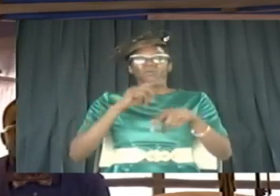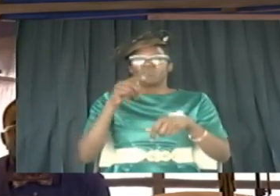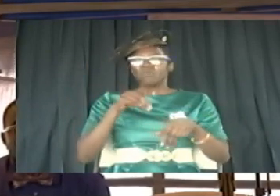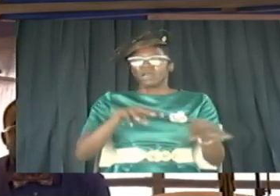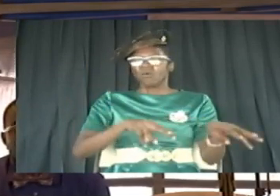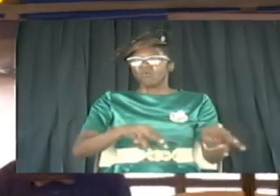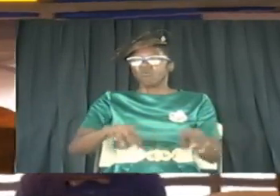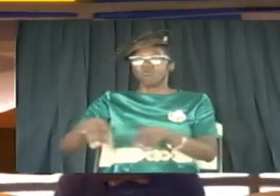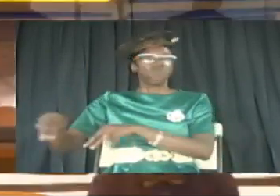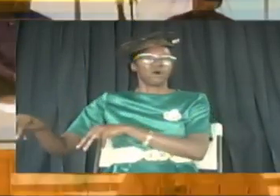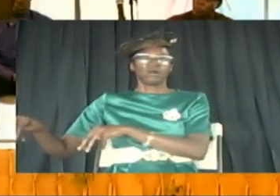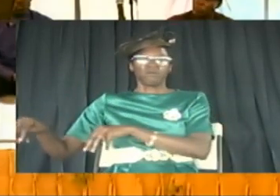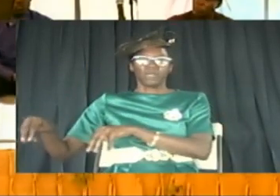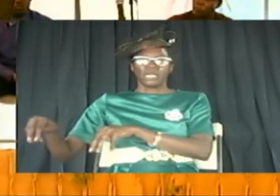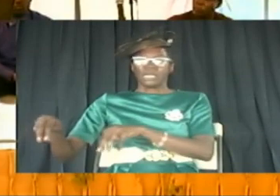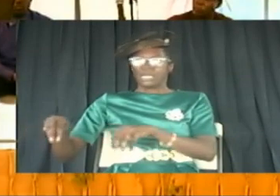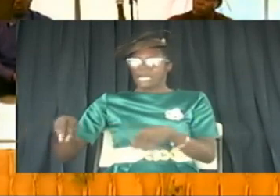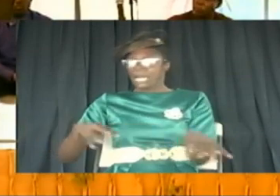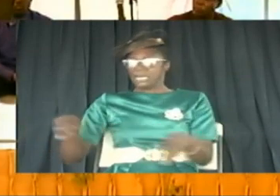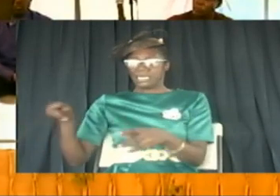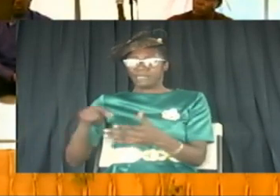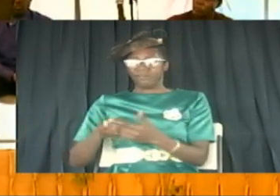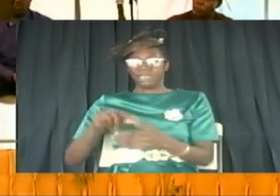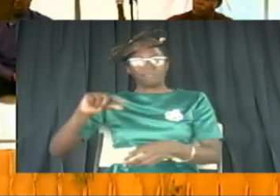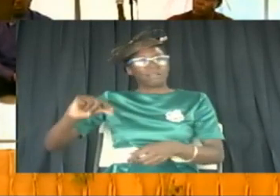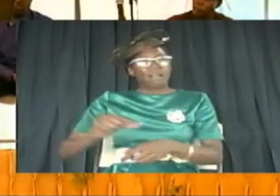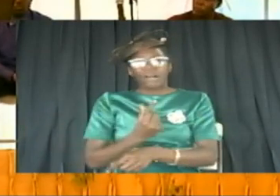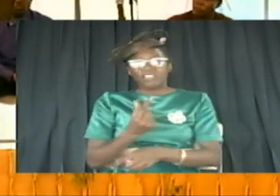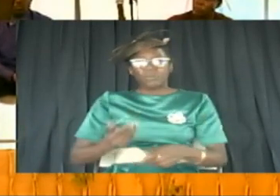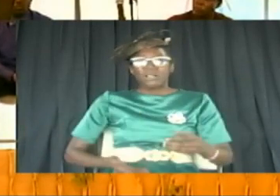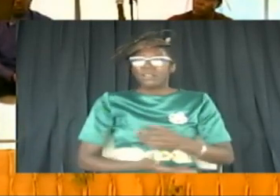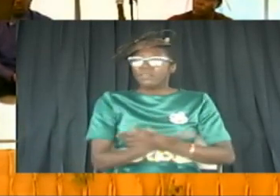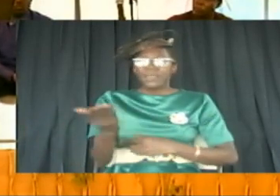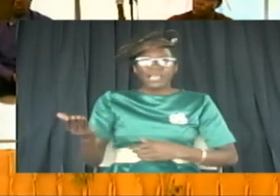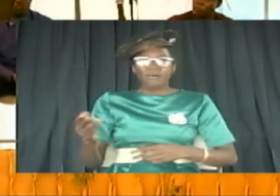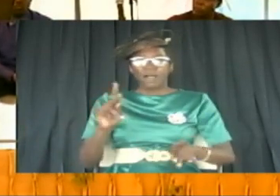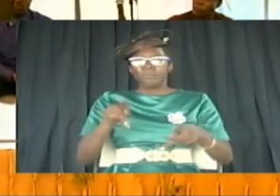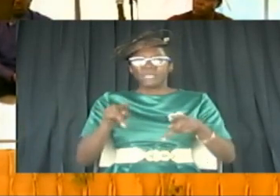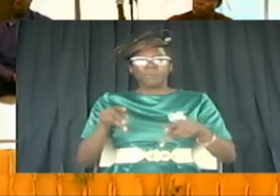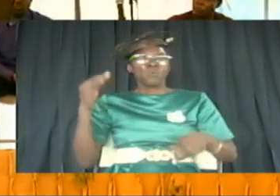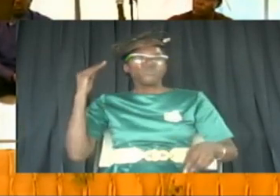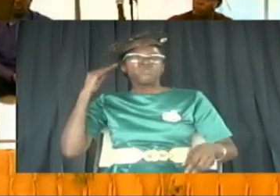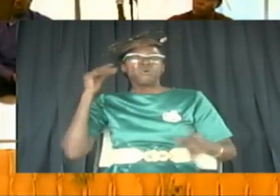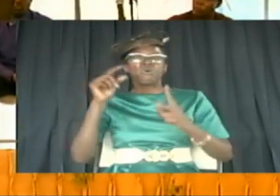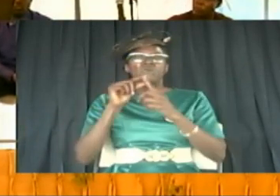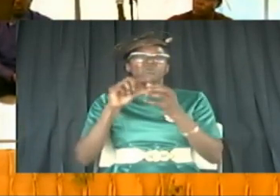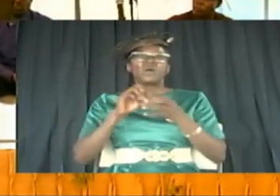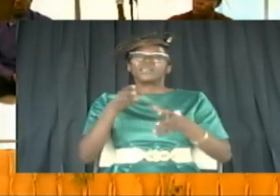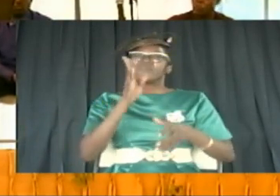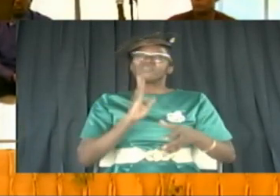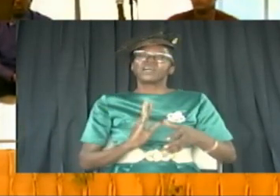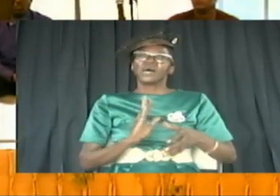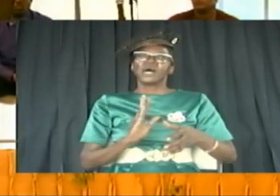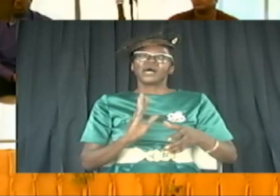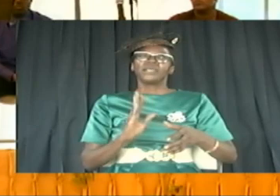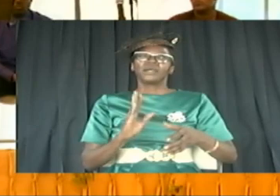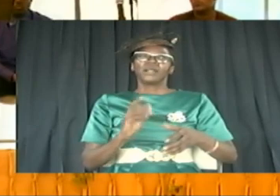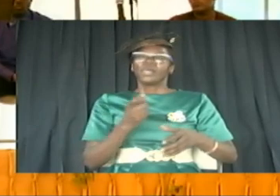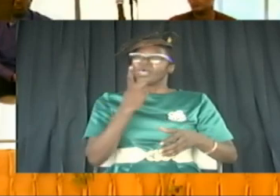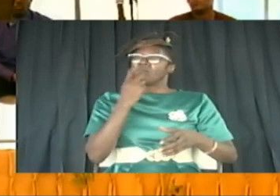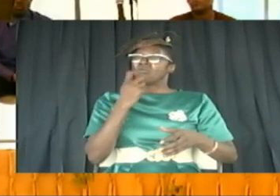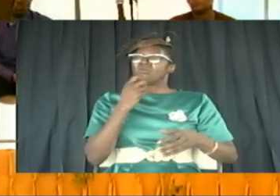and leave this gospel. There are folks who knows the word of God and who under